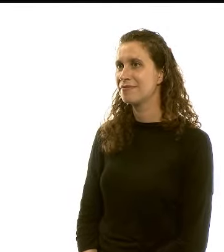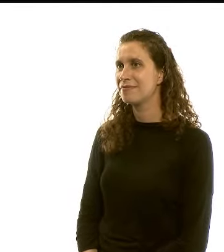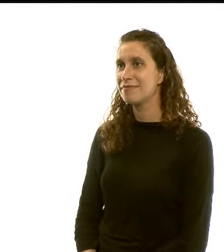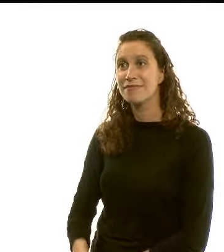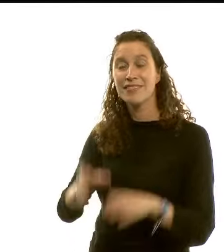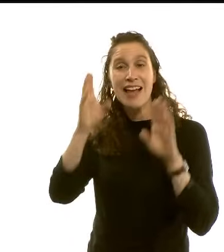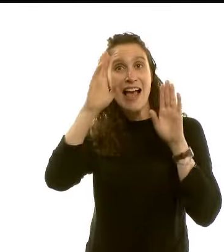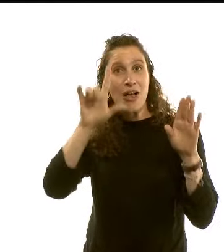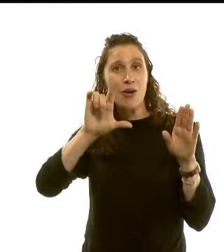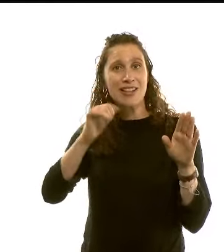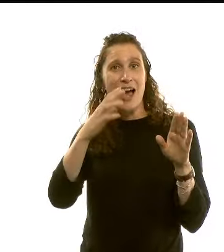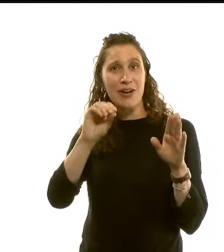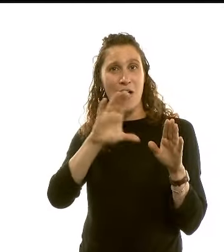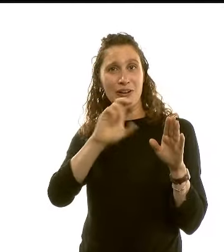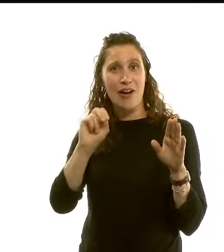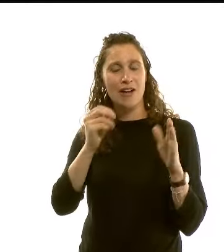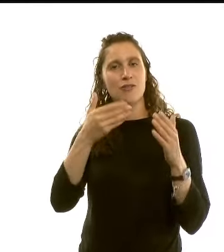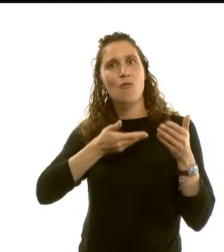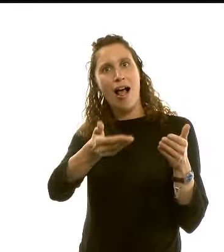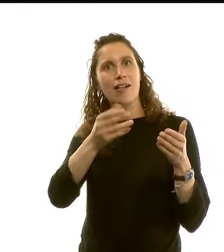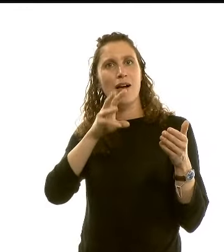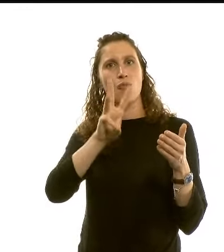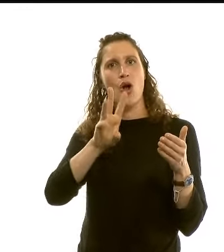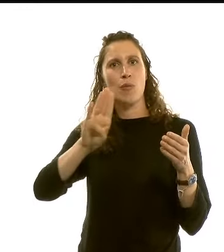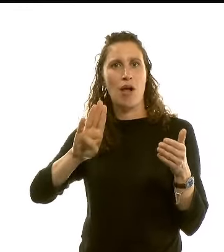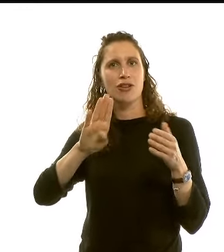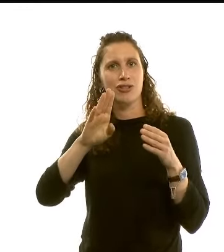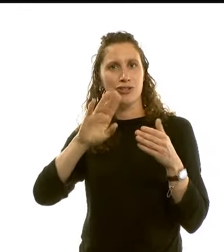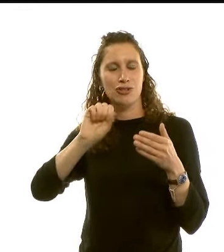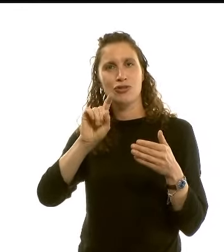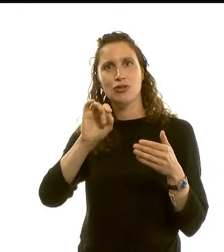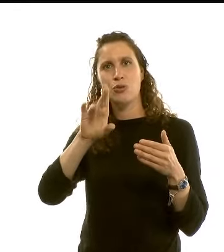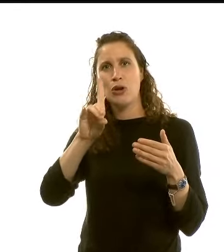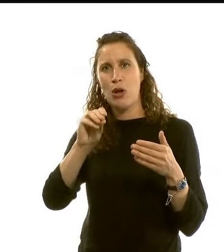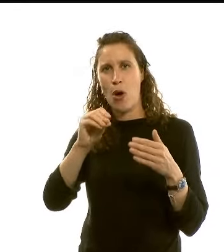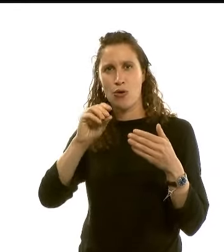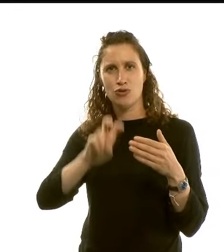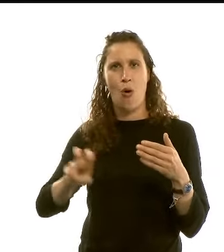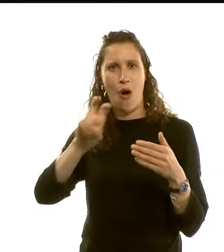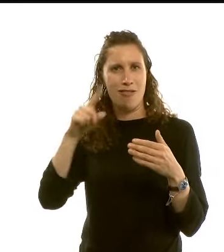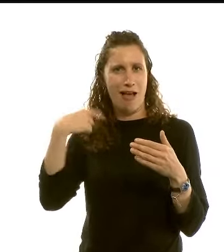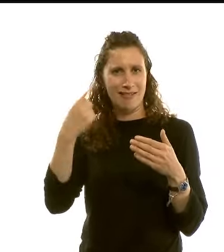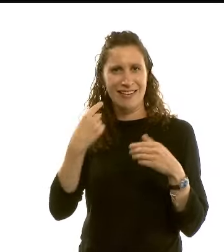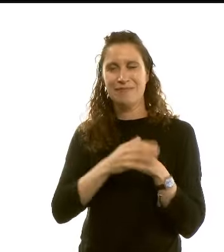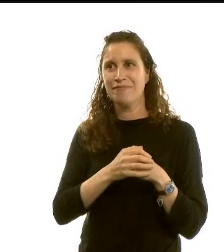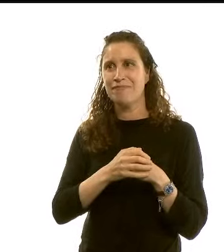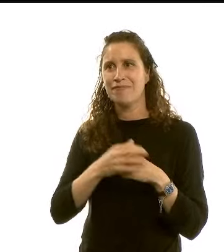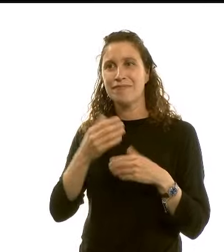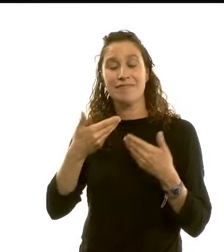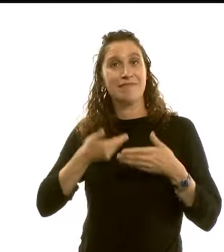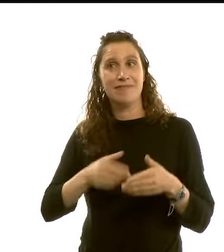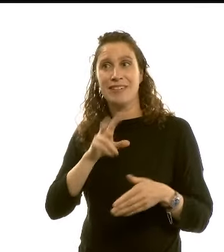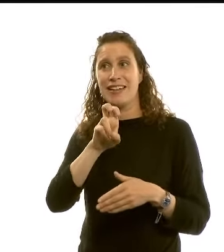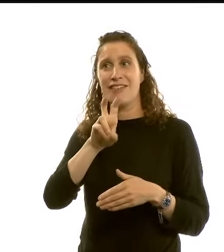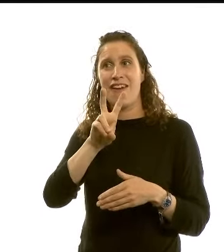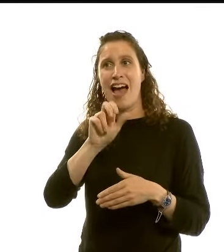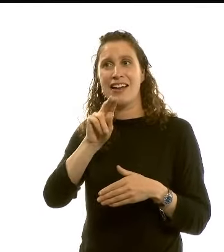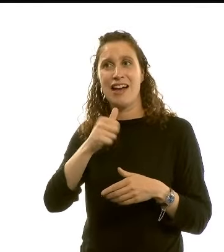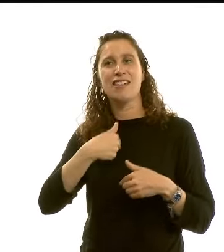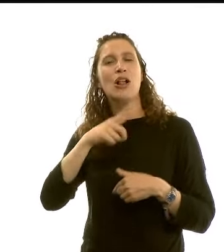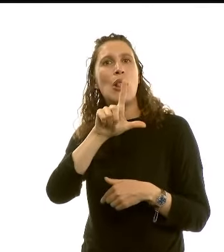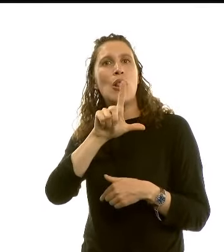Hello, LegoCon! Welcome to Warner Brothers Studio Tour London, the making of Harry Potter. I'm Evanna Lynch, and I played Luna Lovegood in the Harry